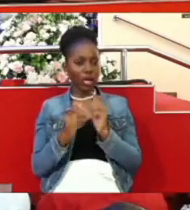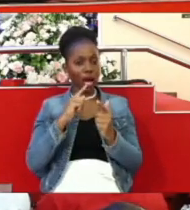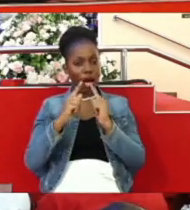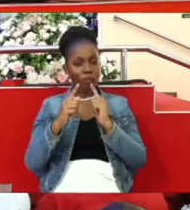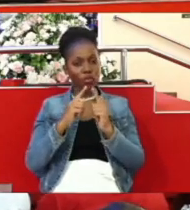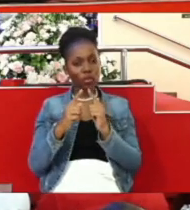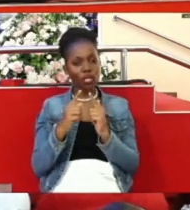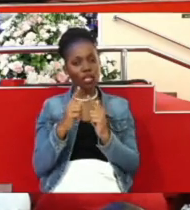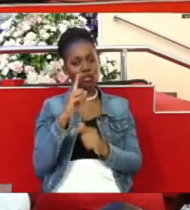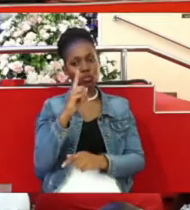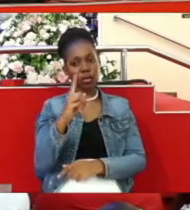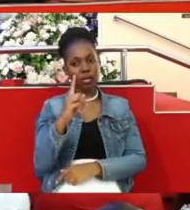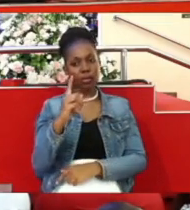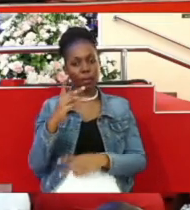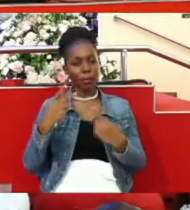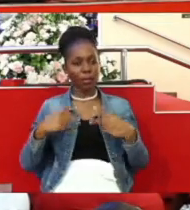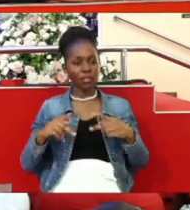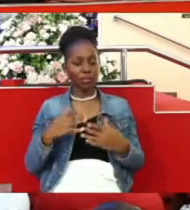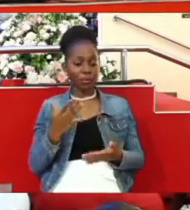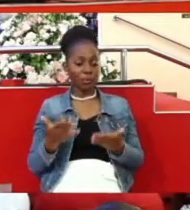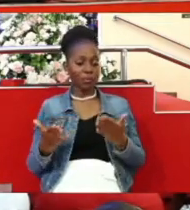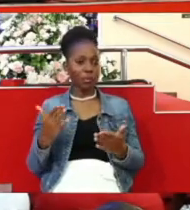Maybe I am your angel this morning.